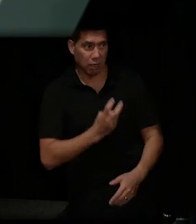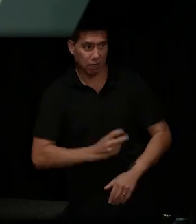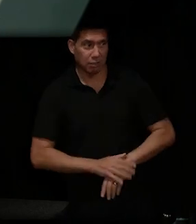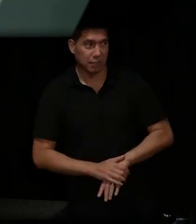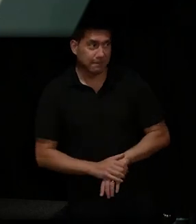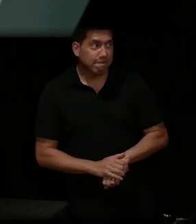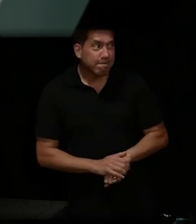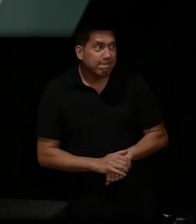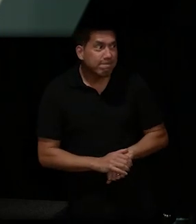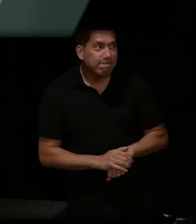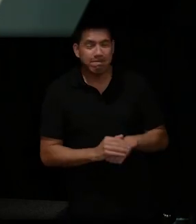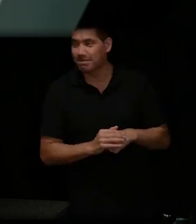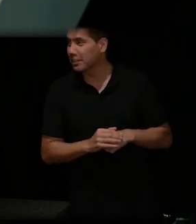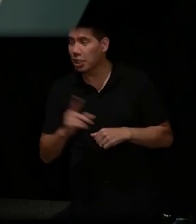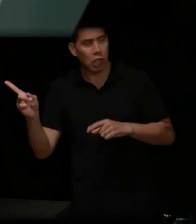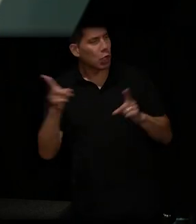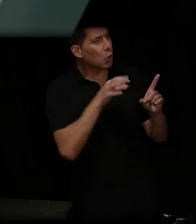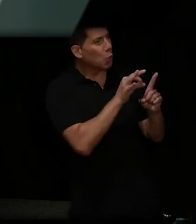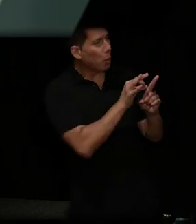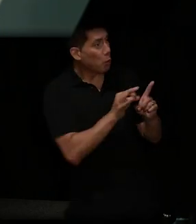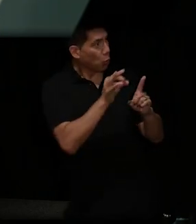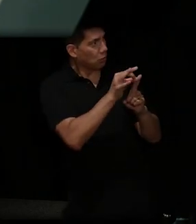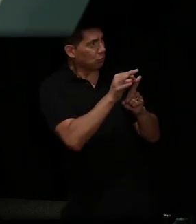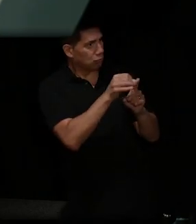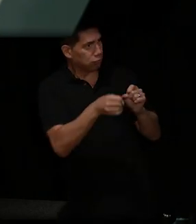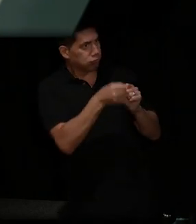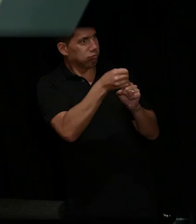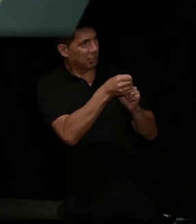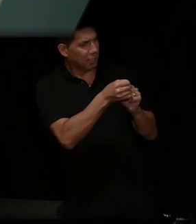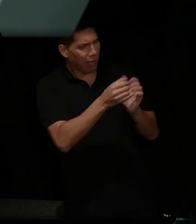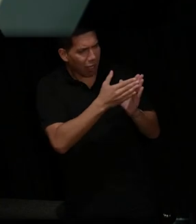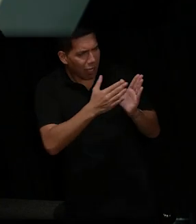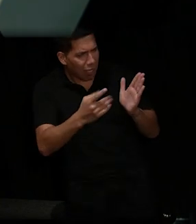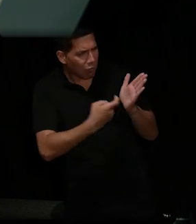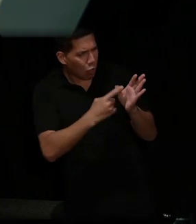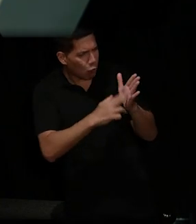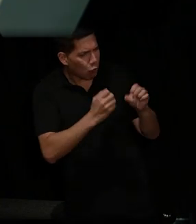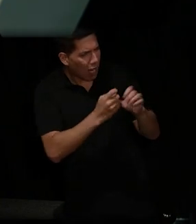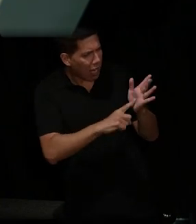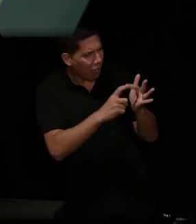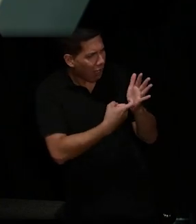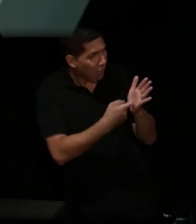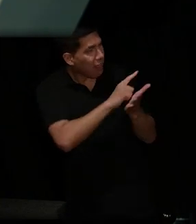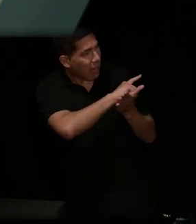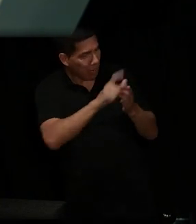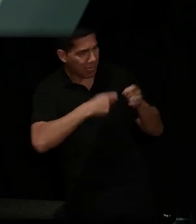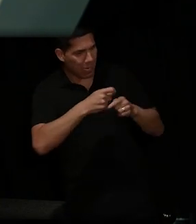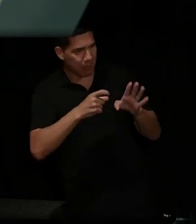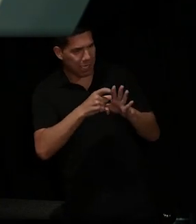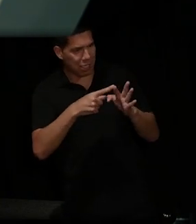were promoted after some time as wrangler to deputy director